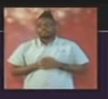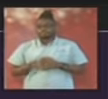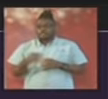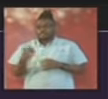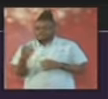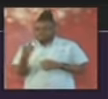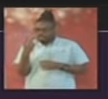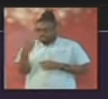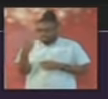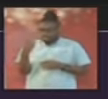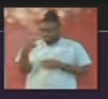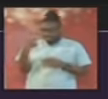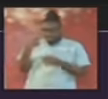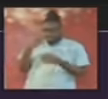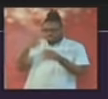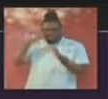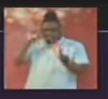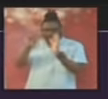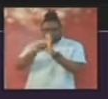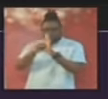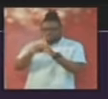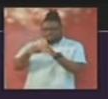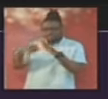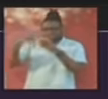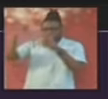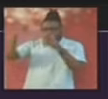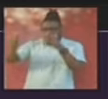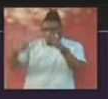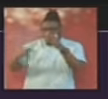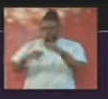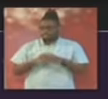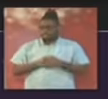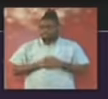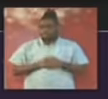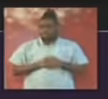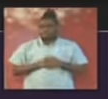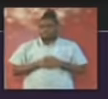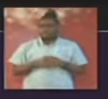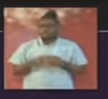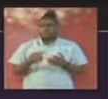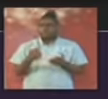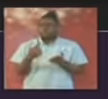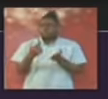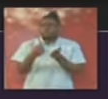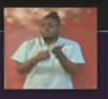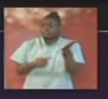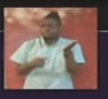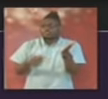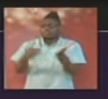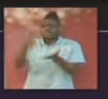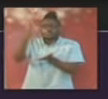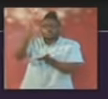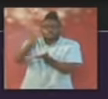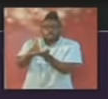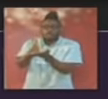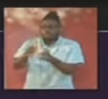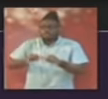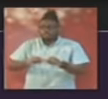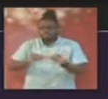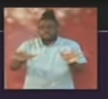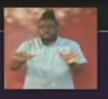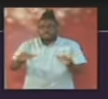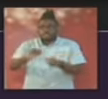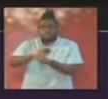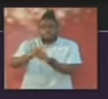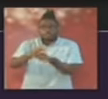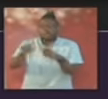the objective of the Kovacs facility is to end the acute phase of the pandemic by the end